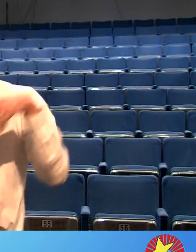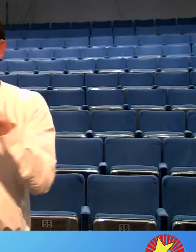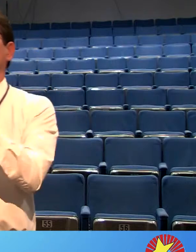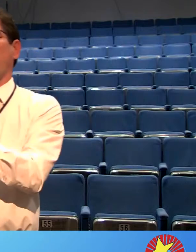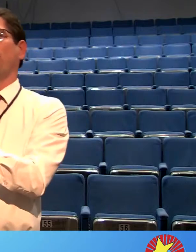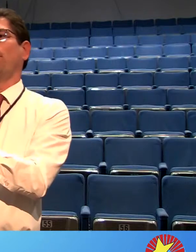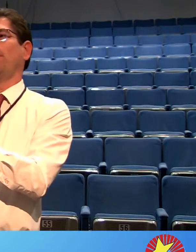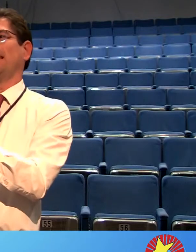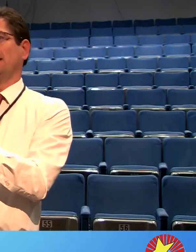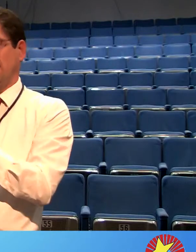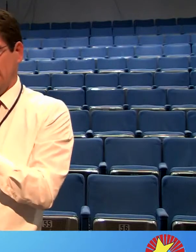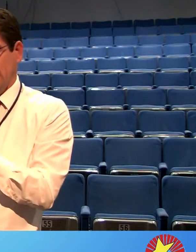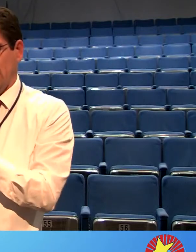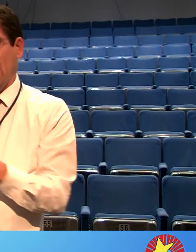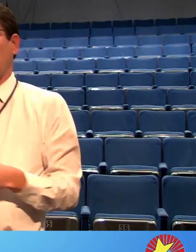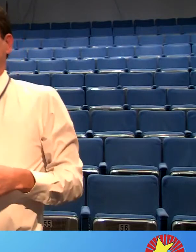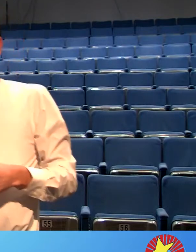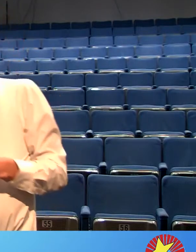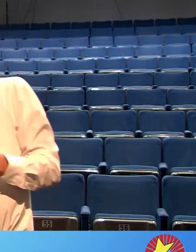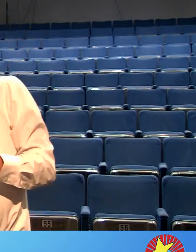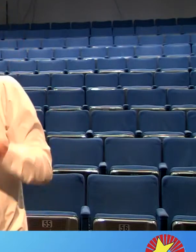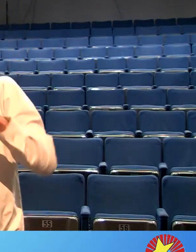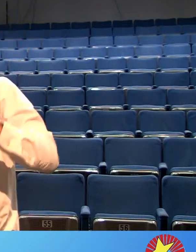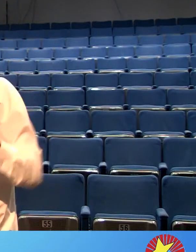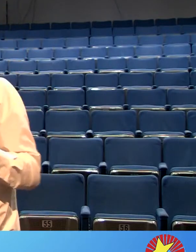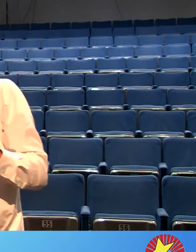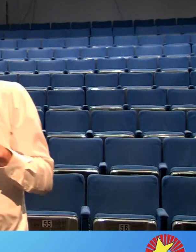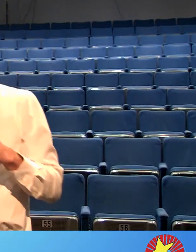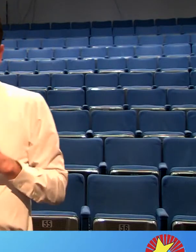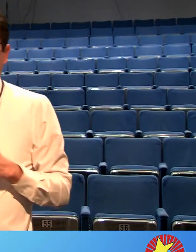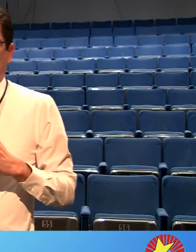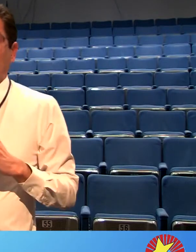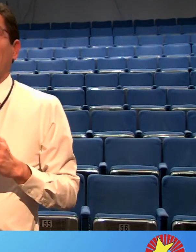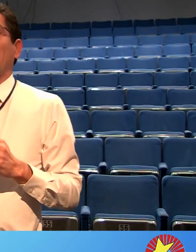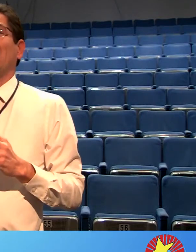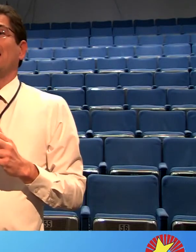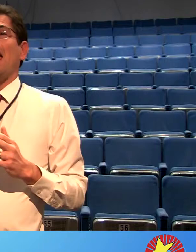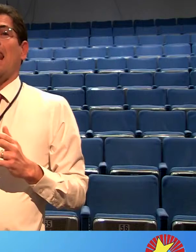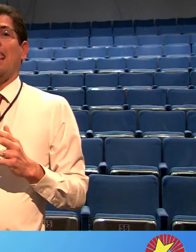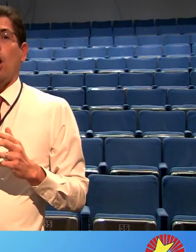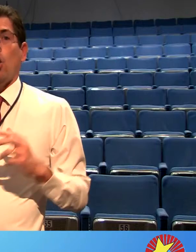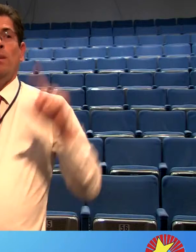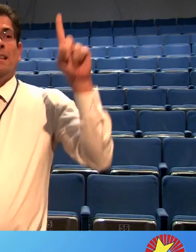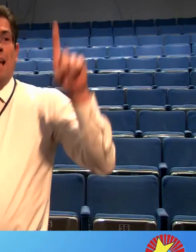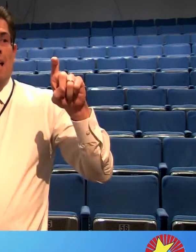MAPS testing, which is used at both ASDB and PDSD,